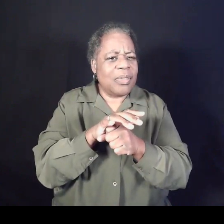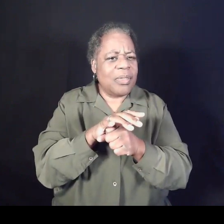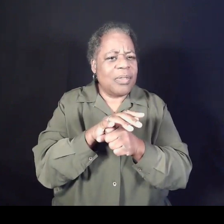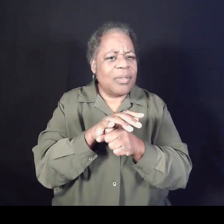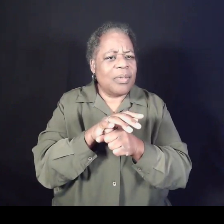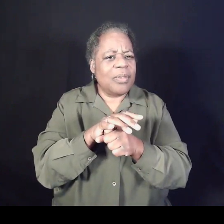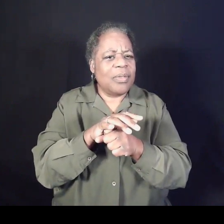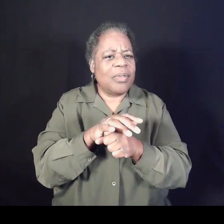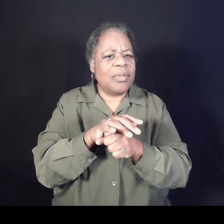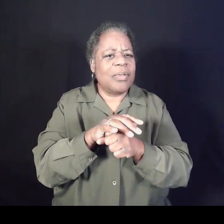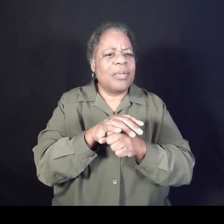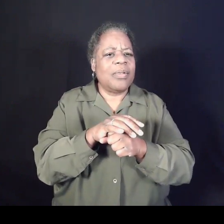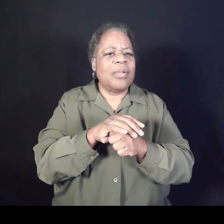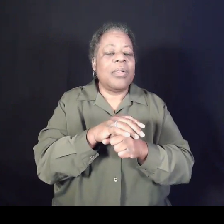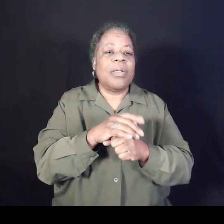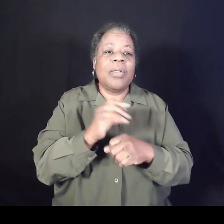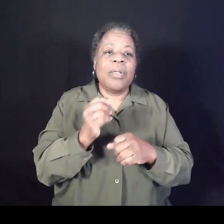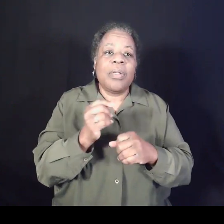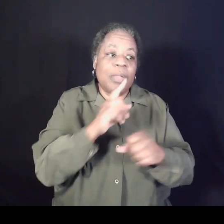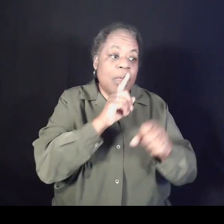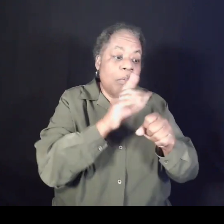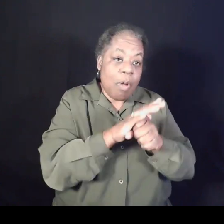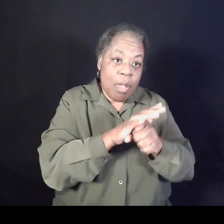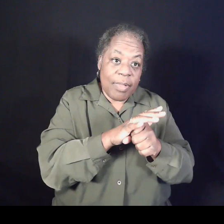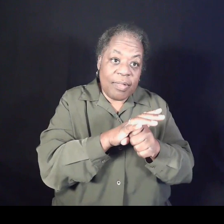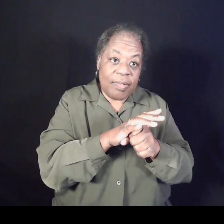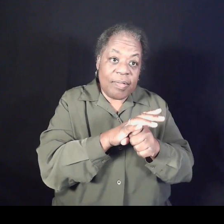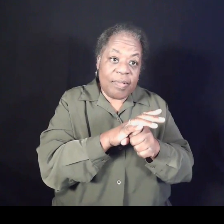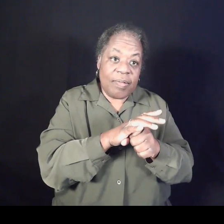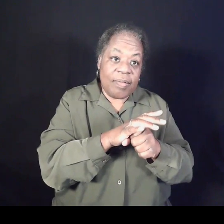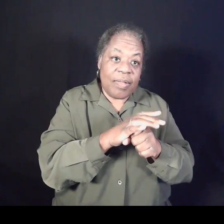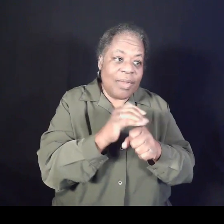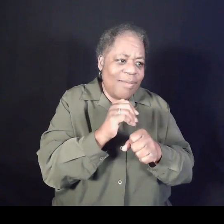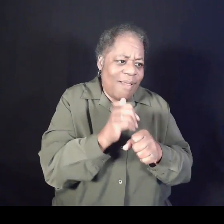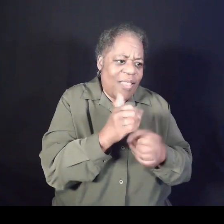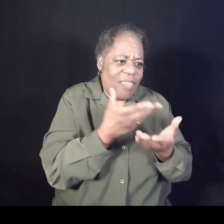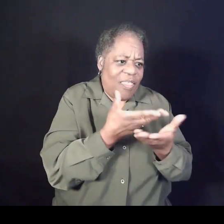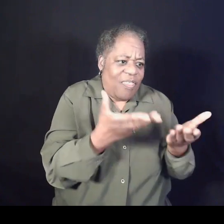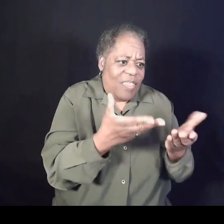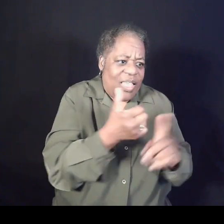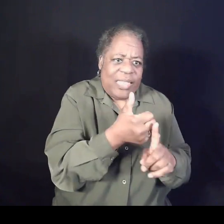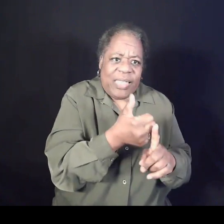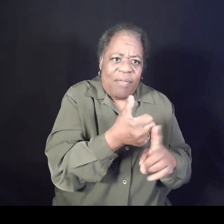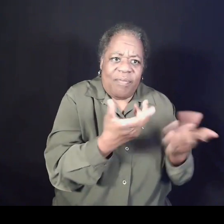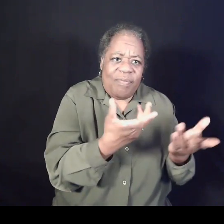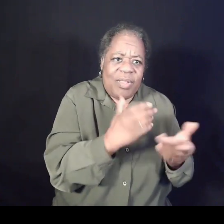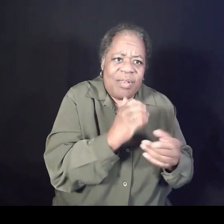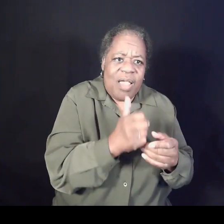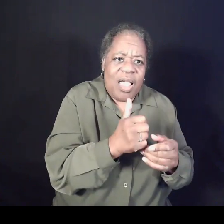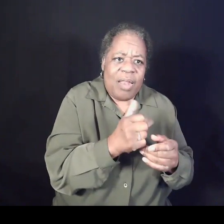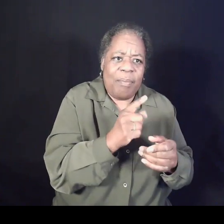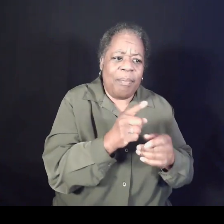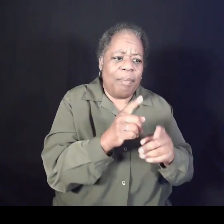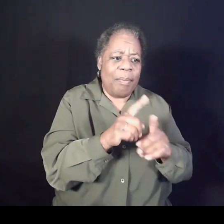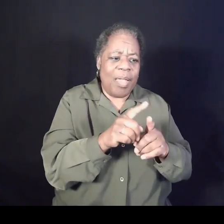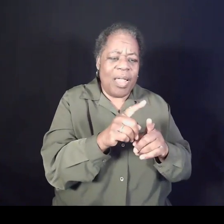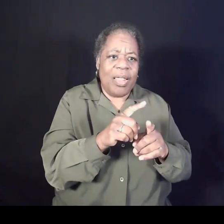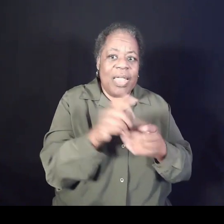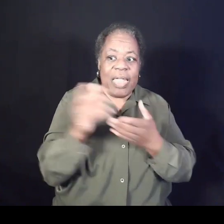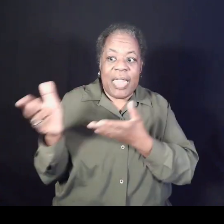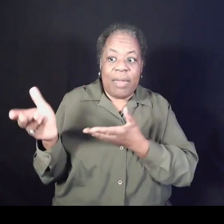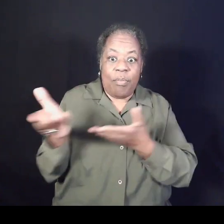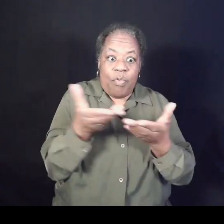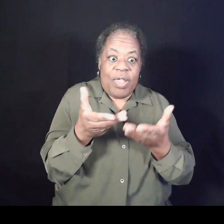You see, on the one hand, a promise isn't the thing itself, but somehow it brings that thing